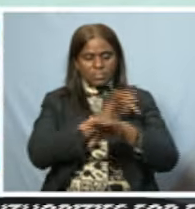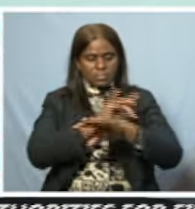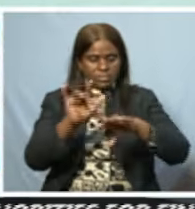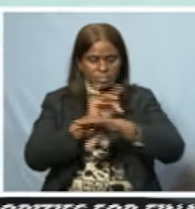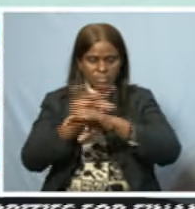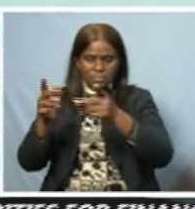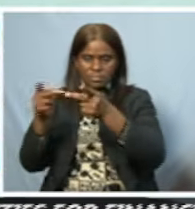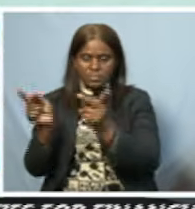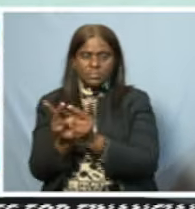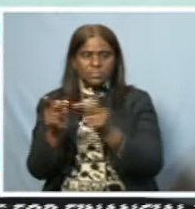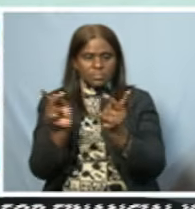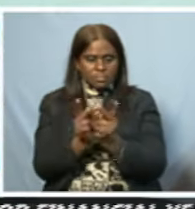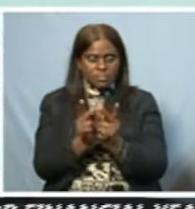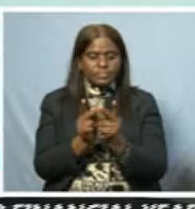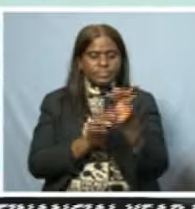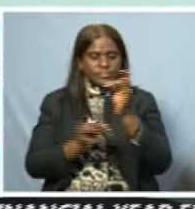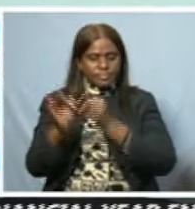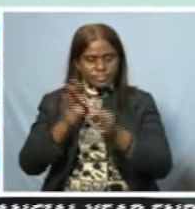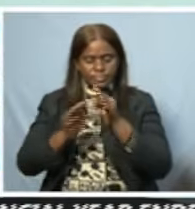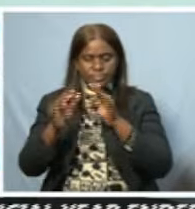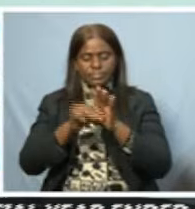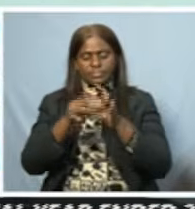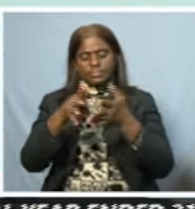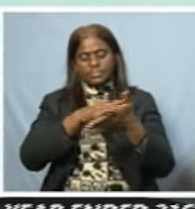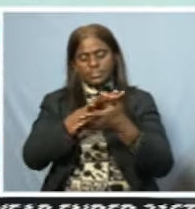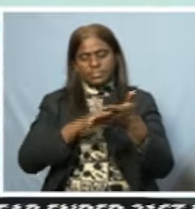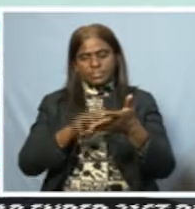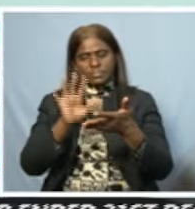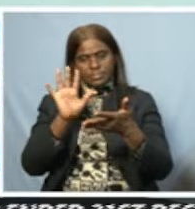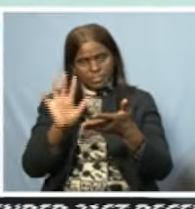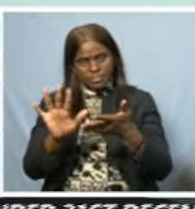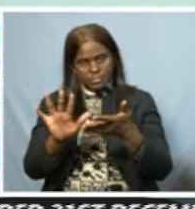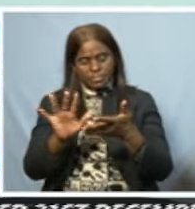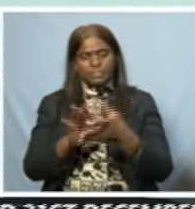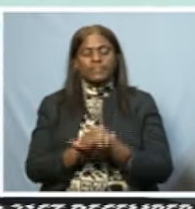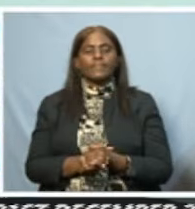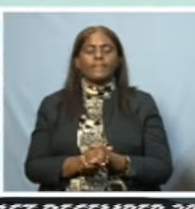positions highlighted in the table there too.